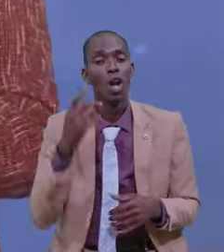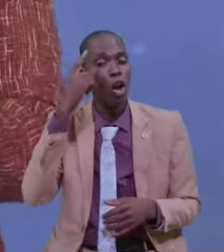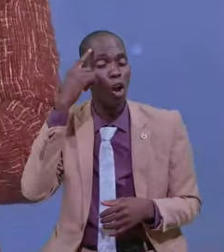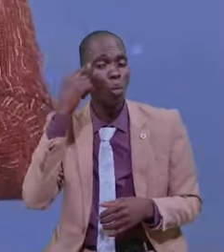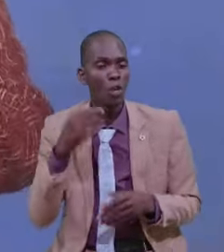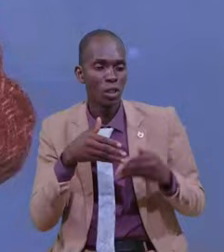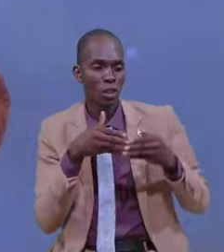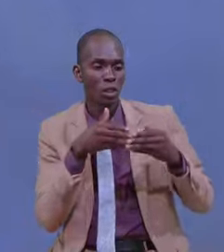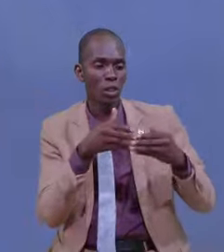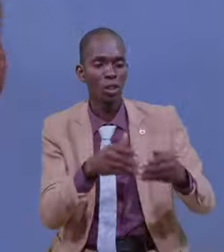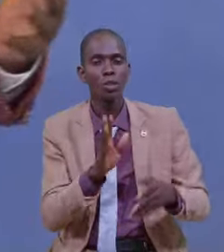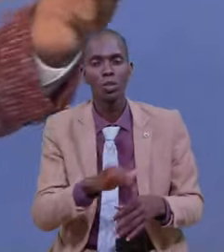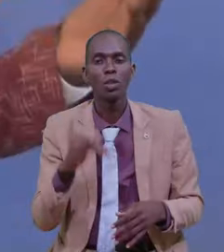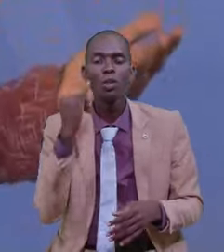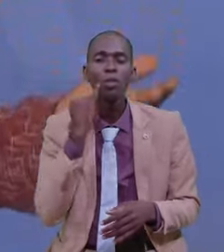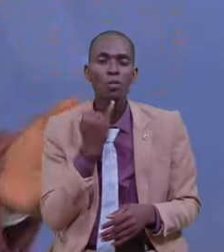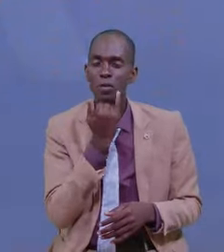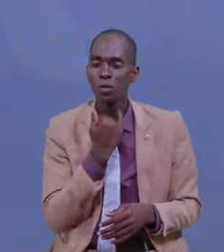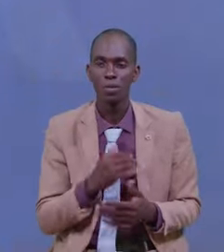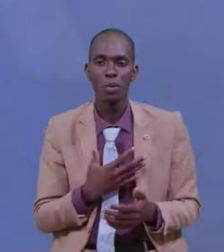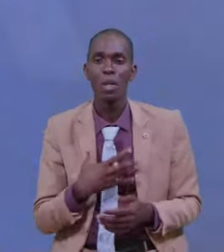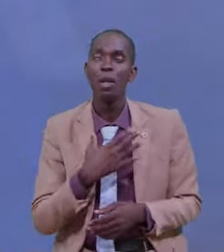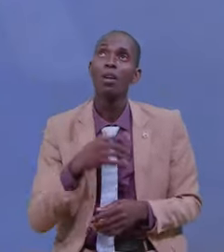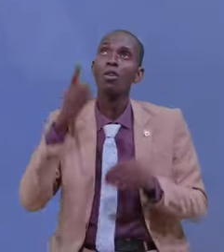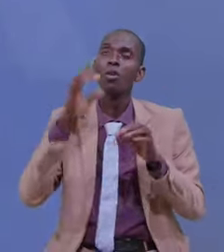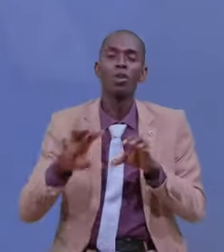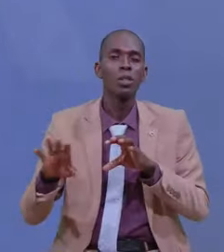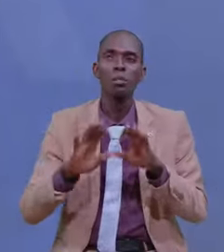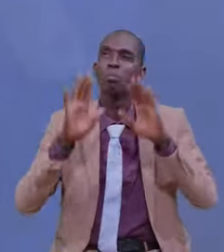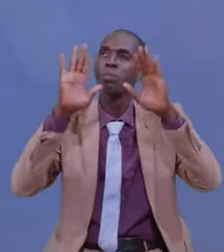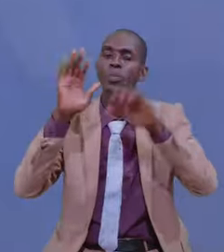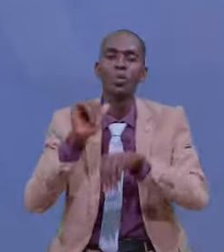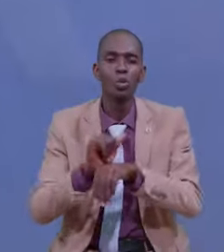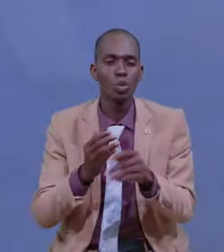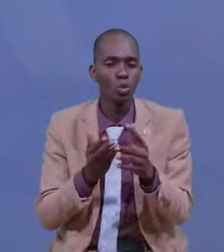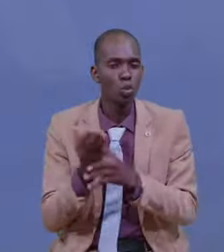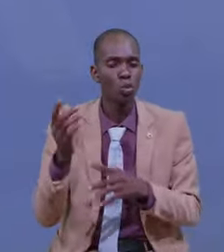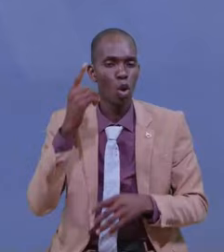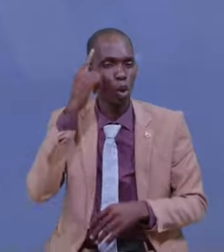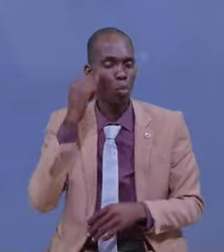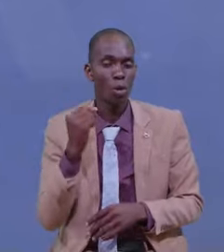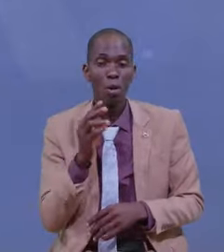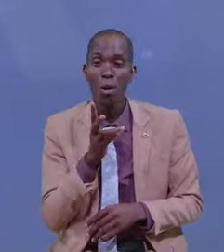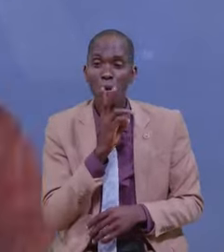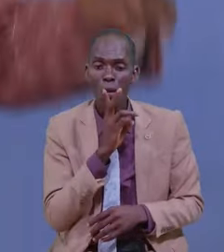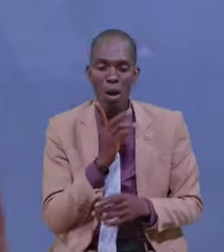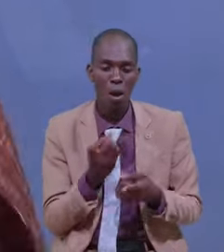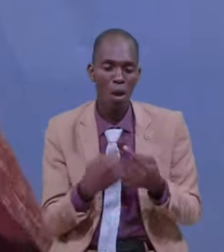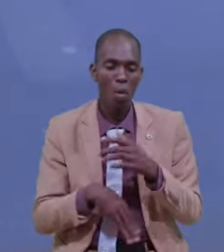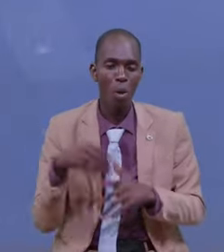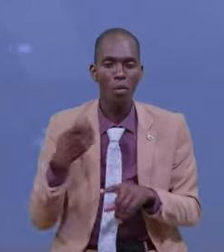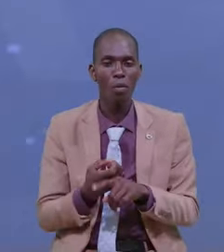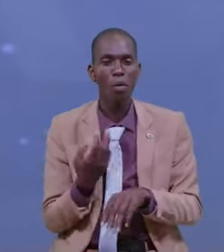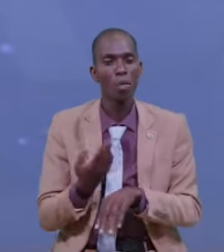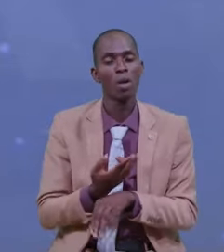Israel. And God worked miracles through him. Water came out of the rock.